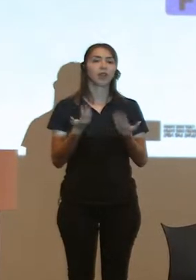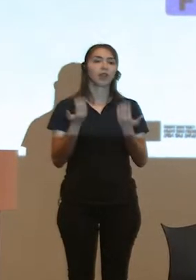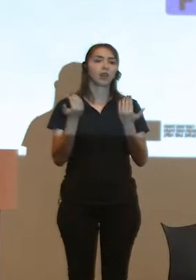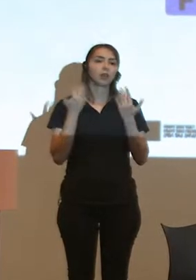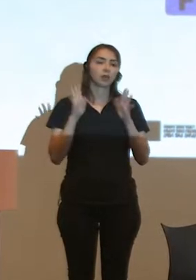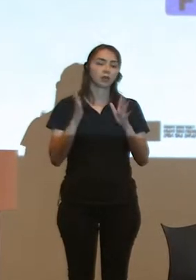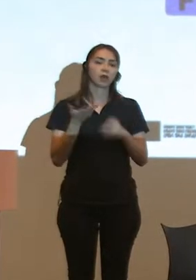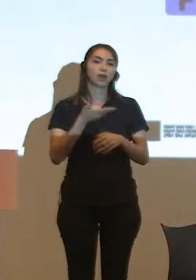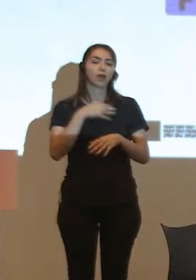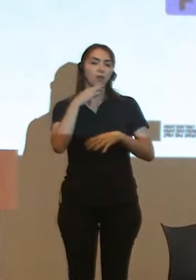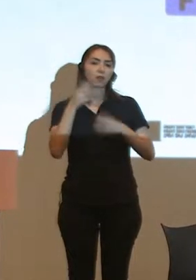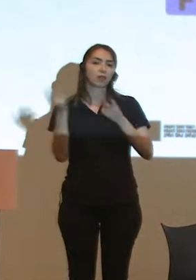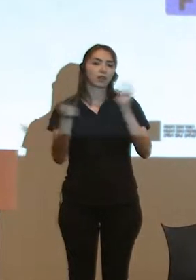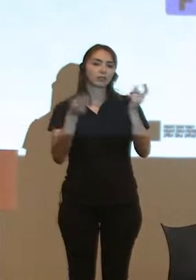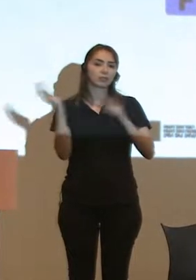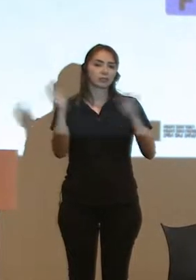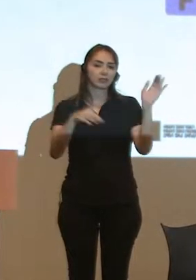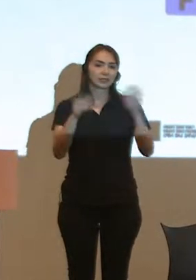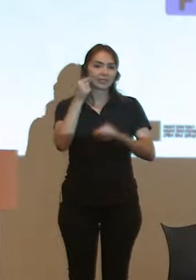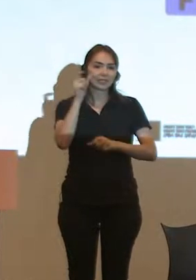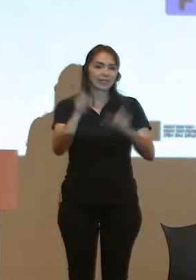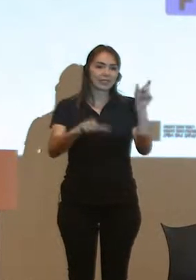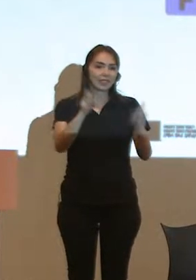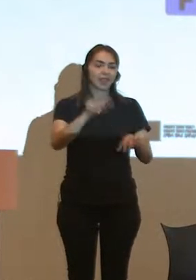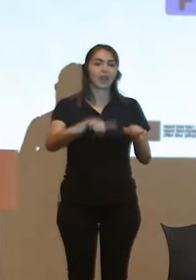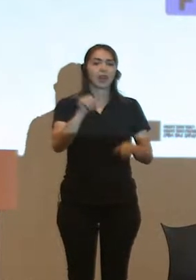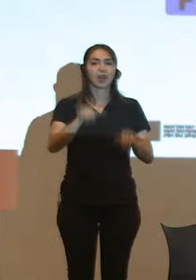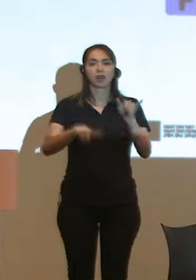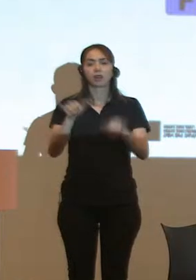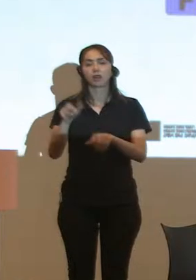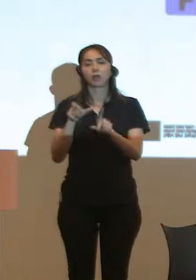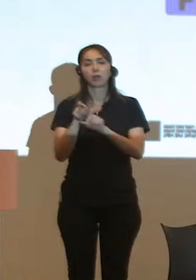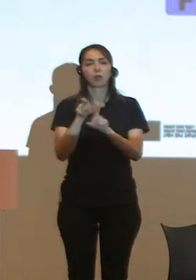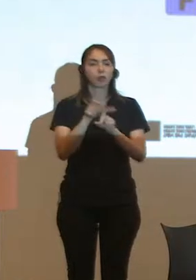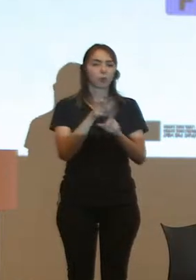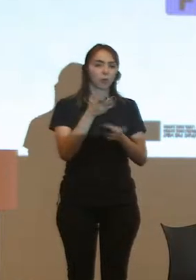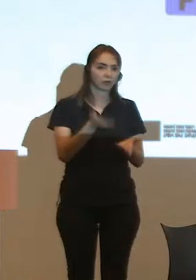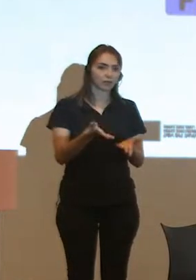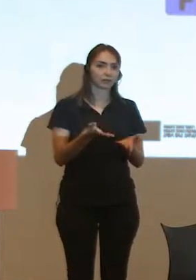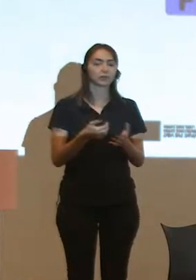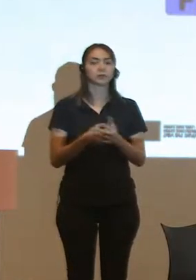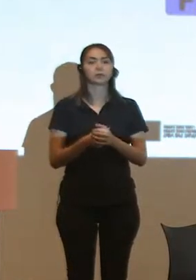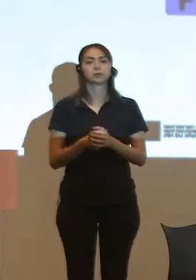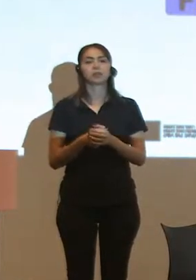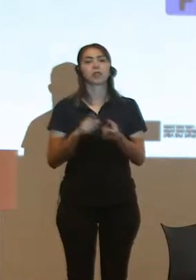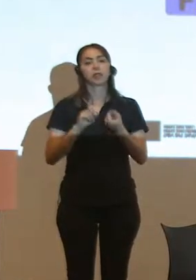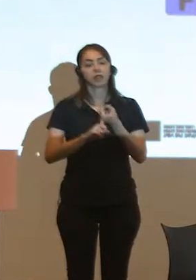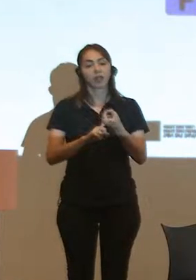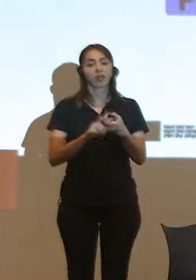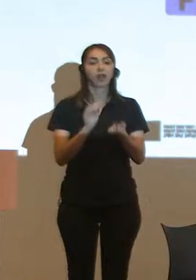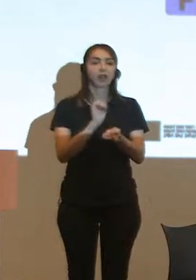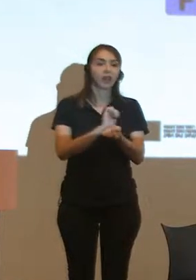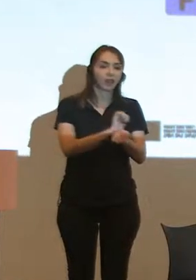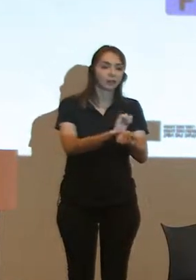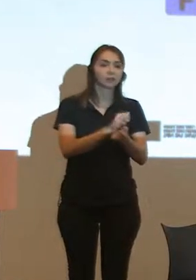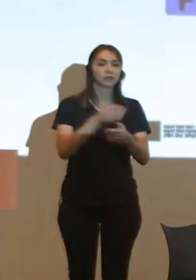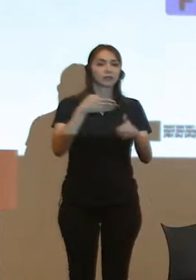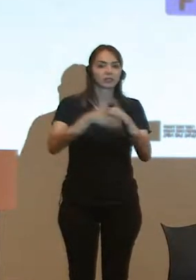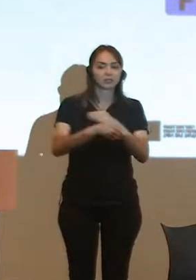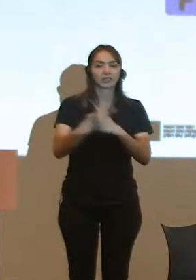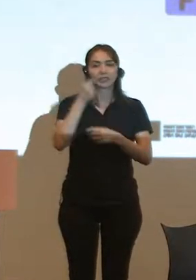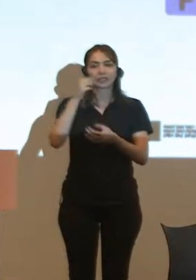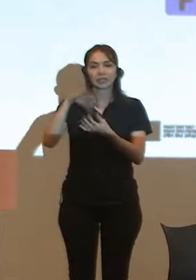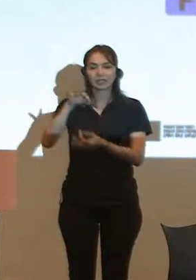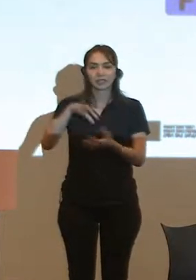yugoslavian wars which is south of hungary and the rights of prisoners and detained people and victims of